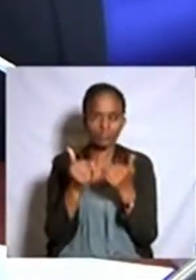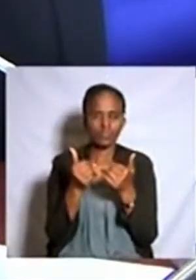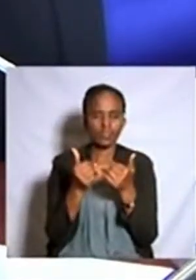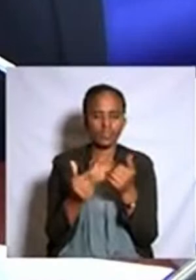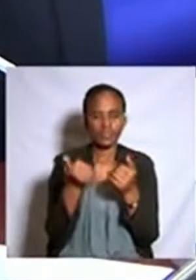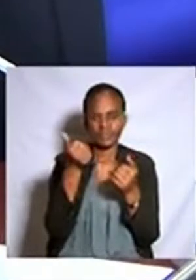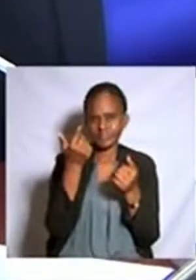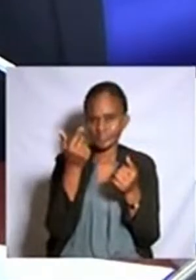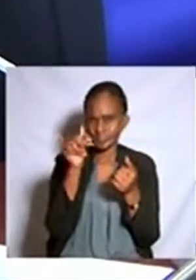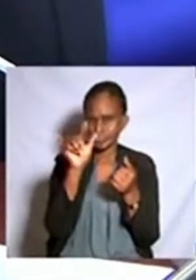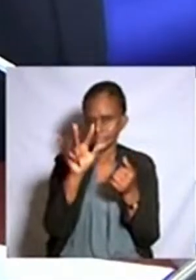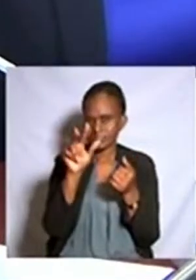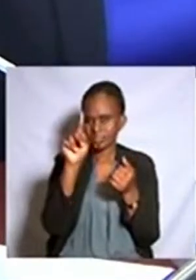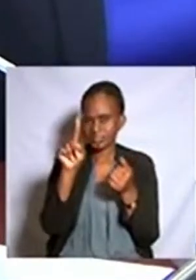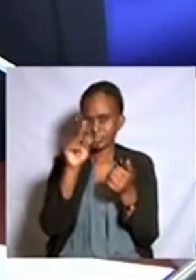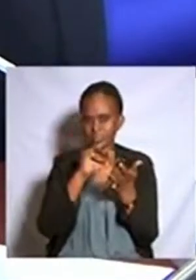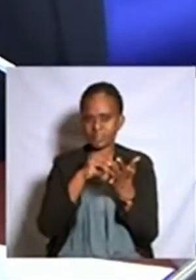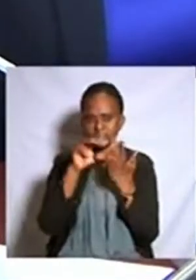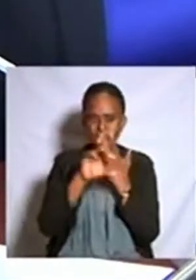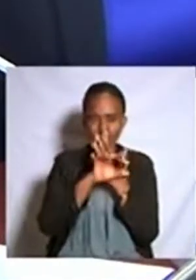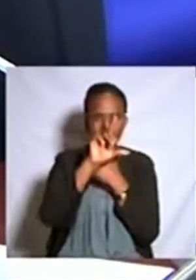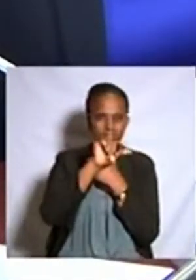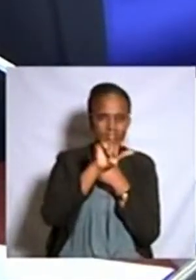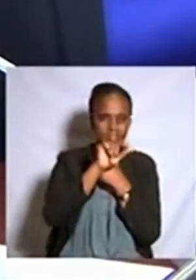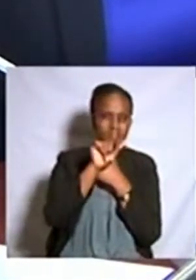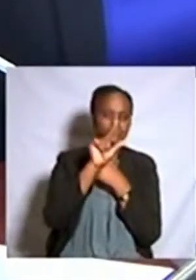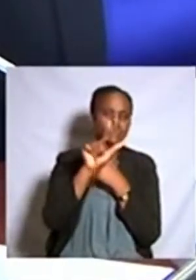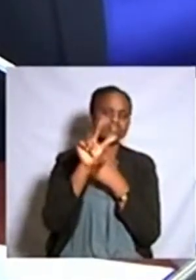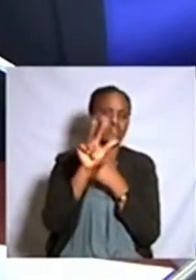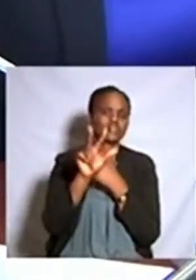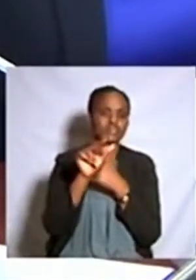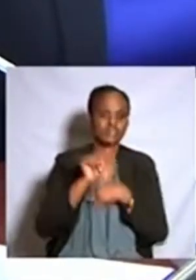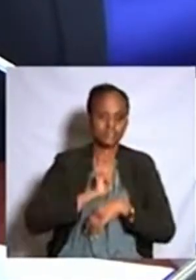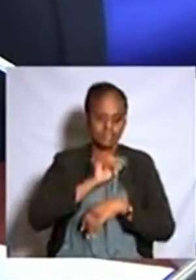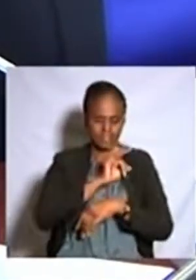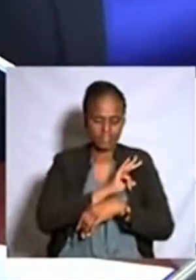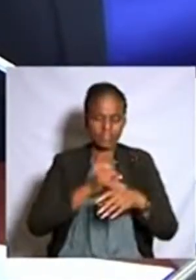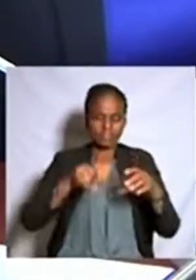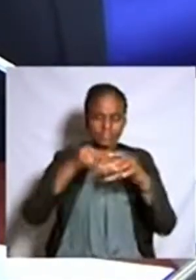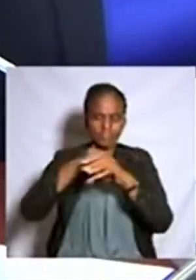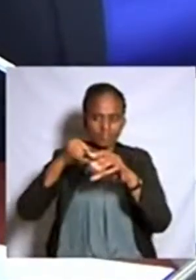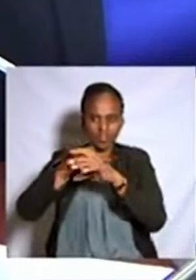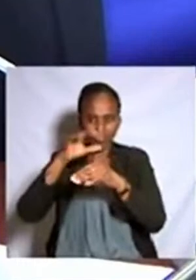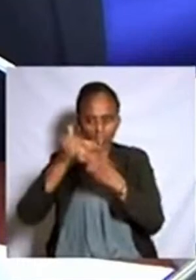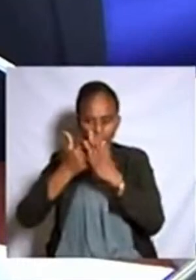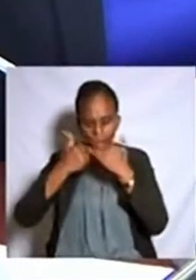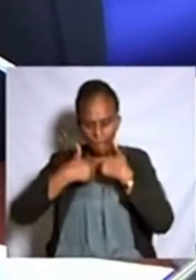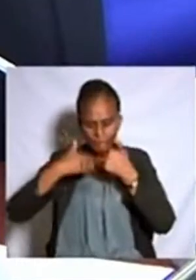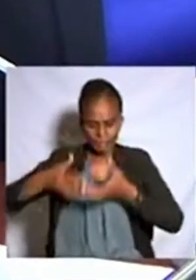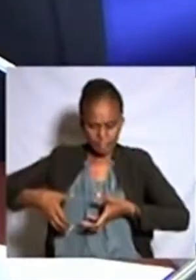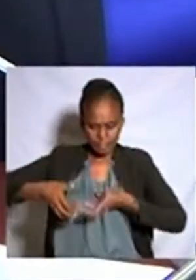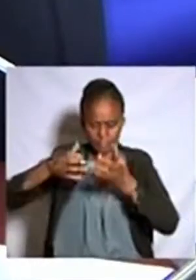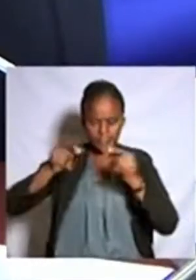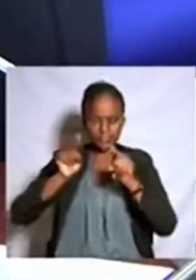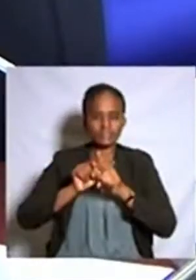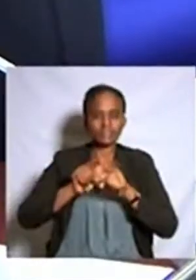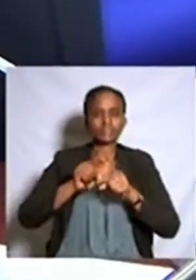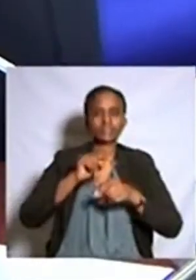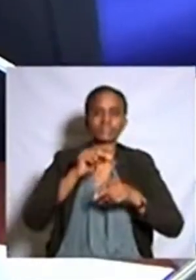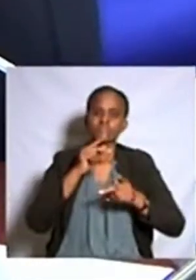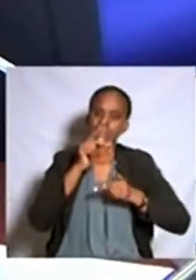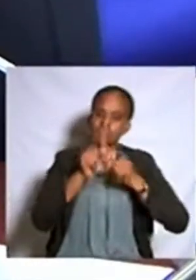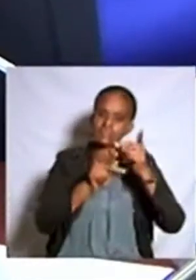by 31st March 2023. Staff involved have been taken through the disciplinary